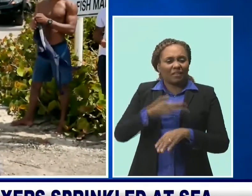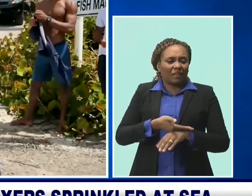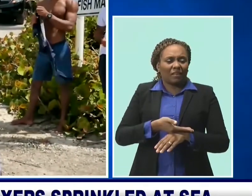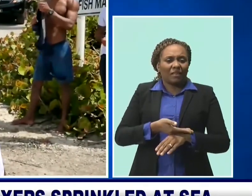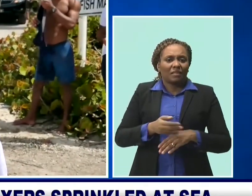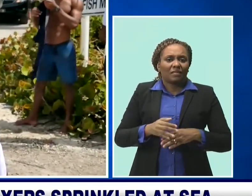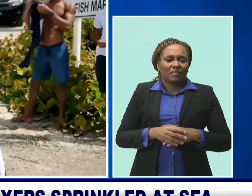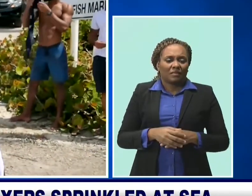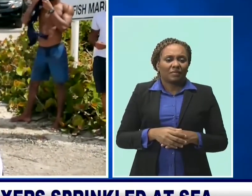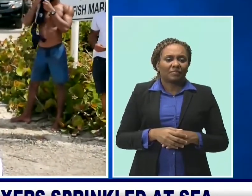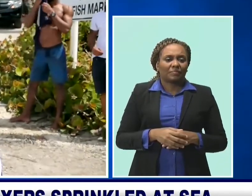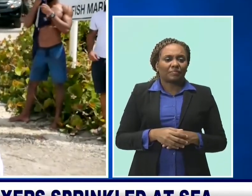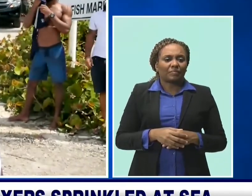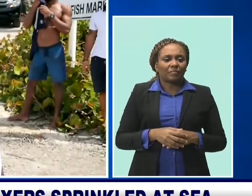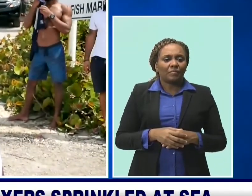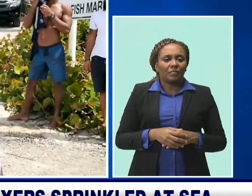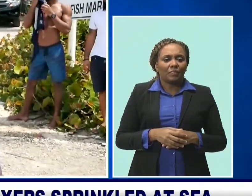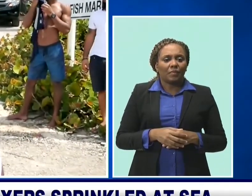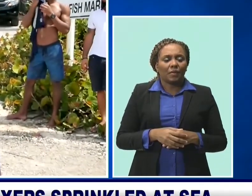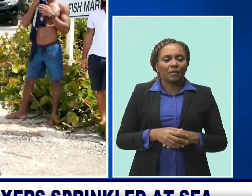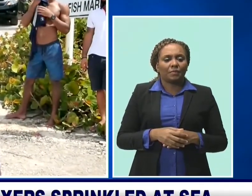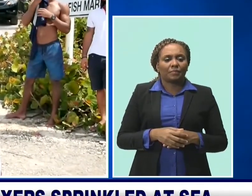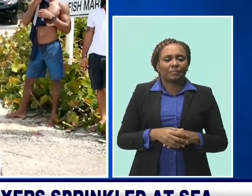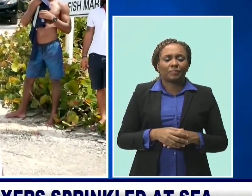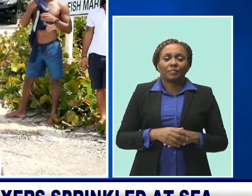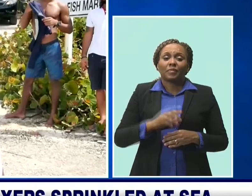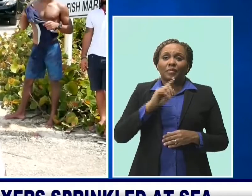To tell you the truth, the support,